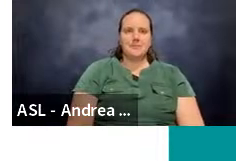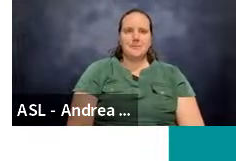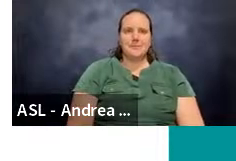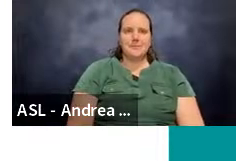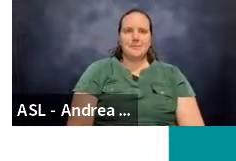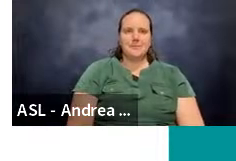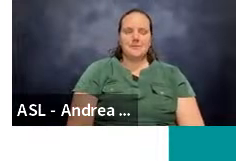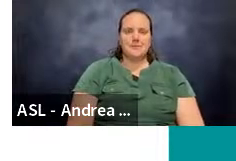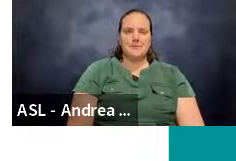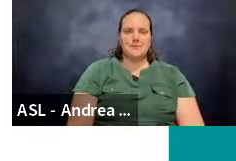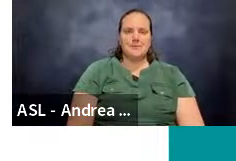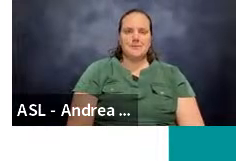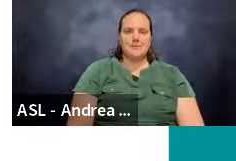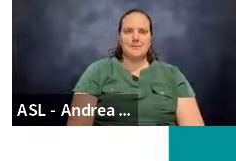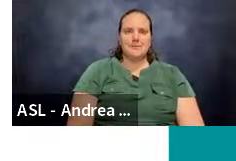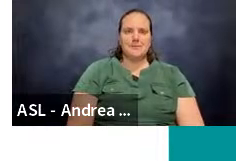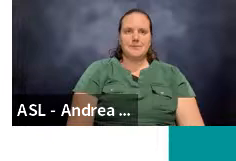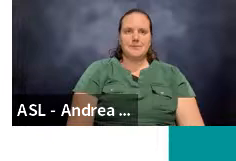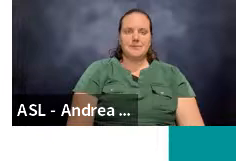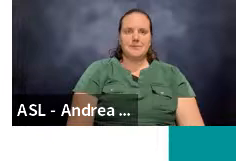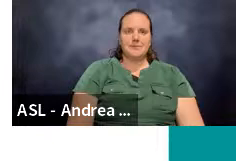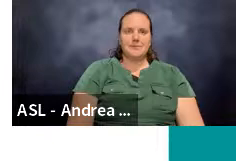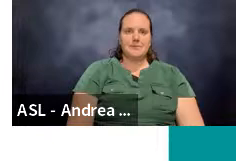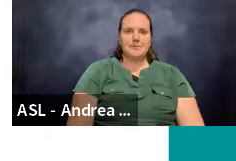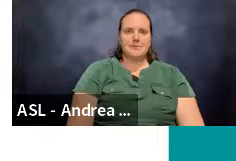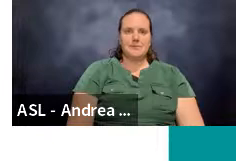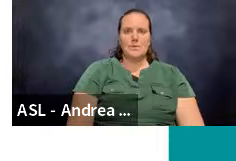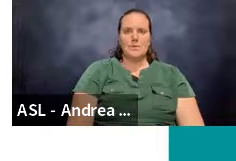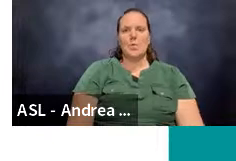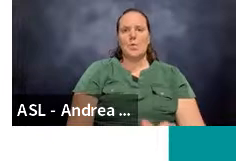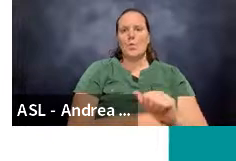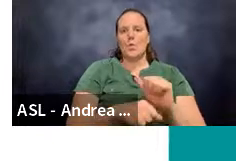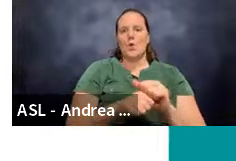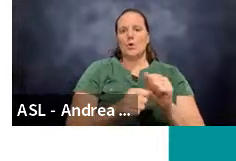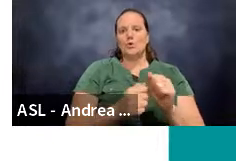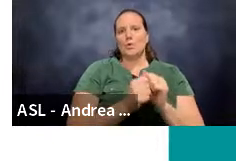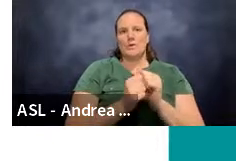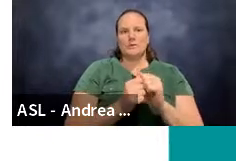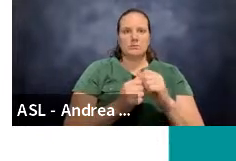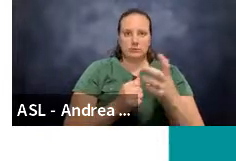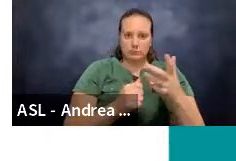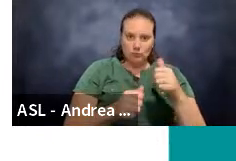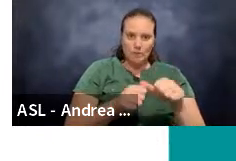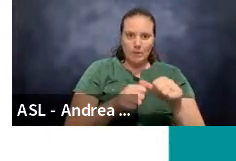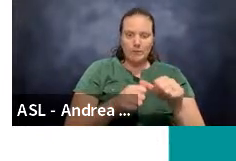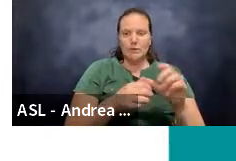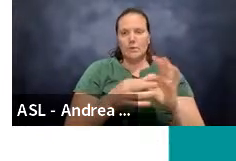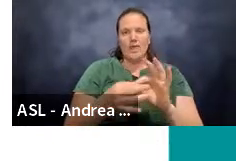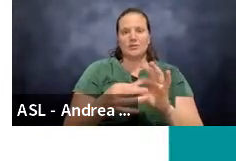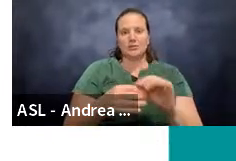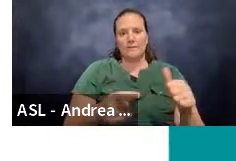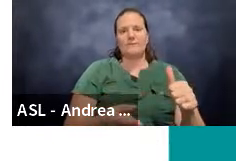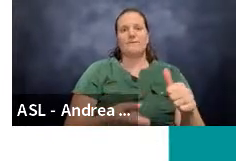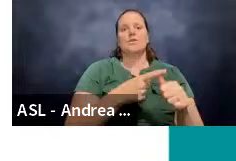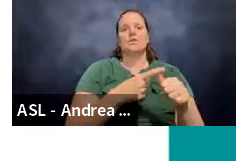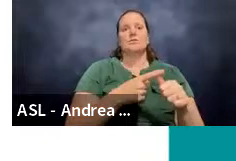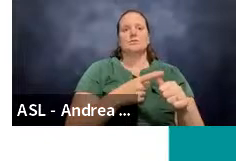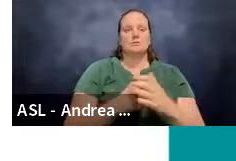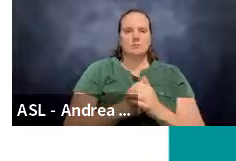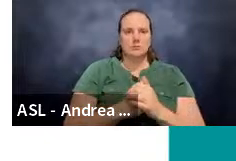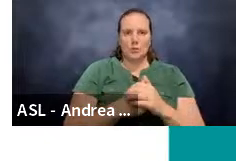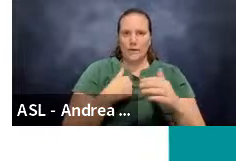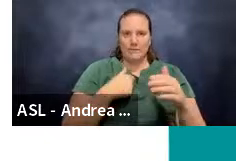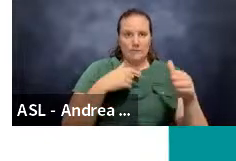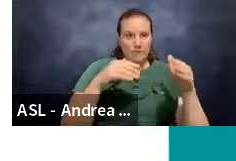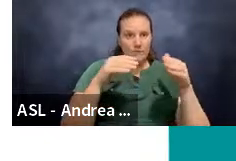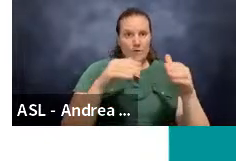reminder, as we continue to do our work together, we always want to remember to put relationships first, for us to stay focused